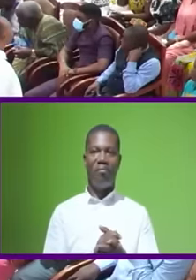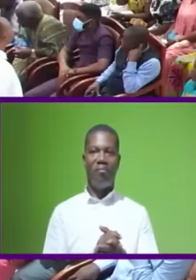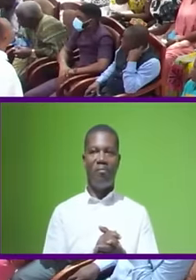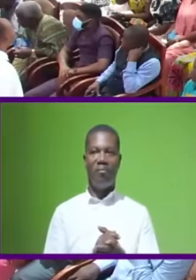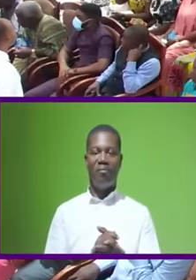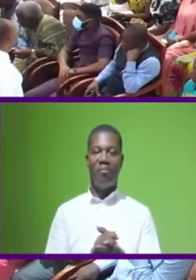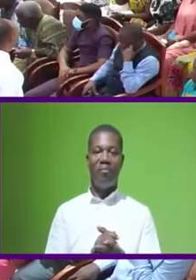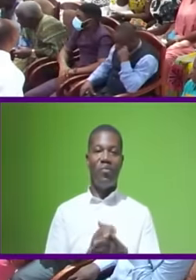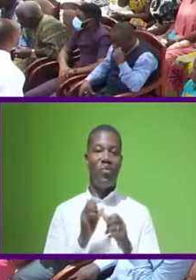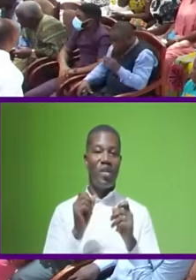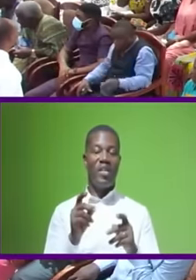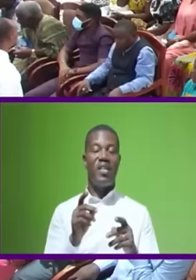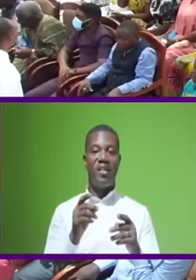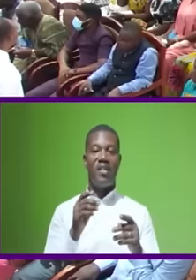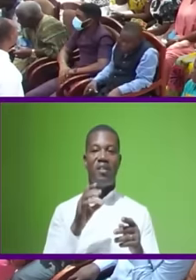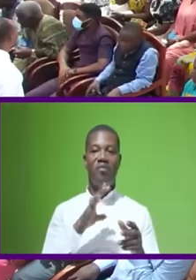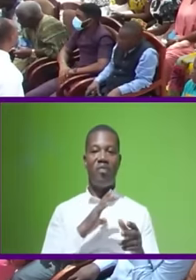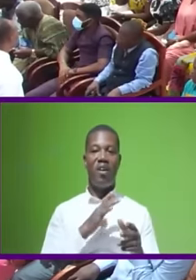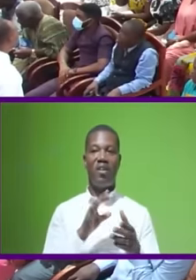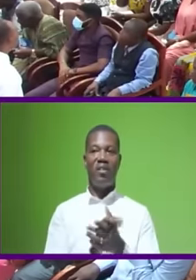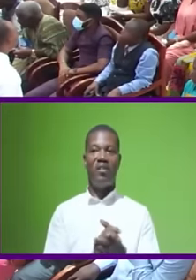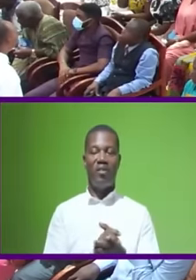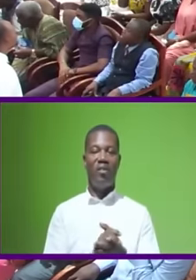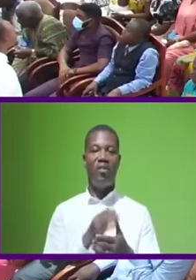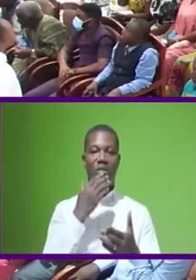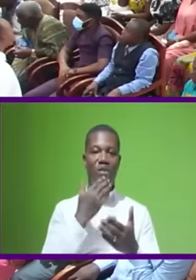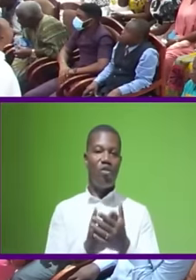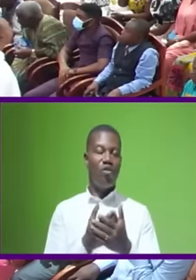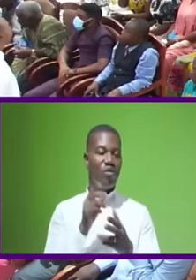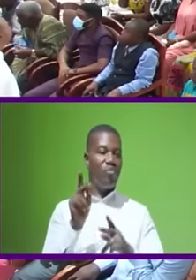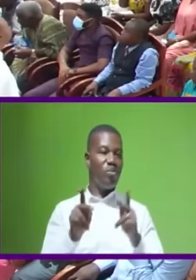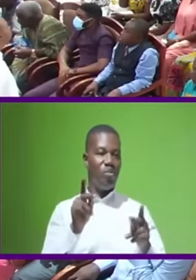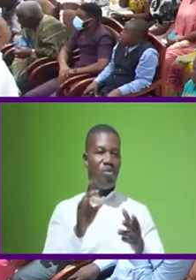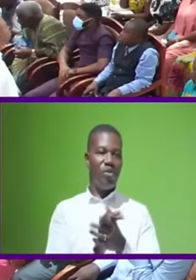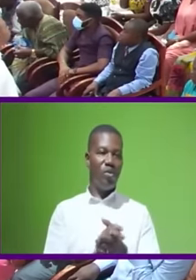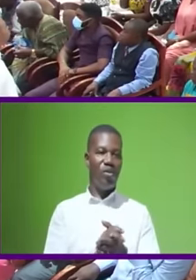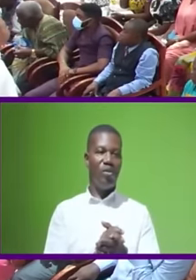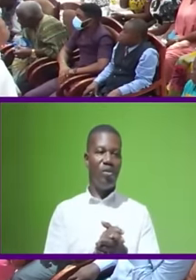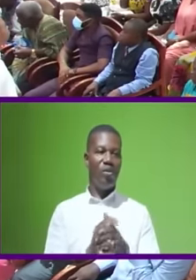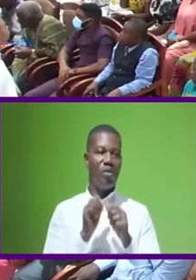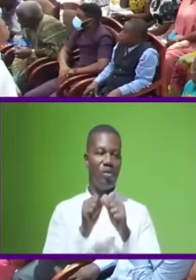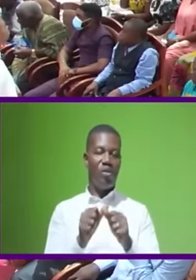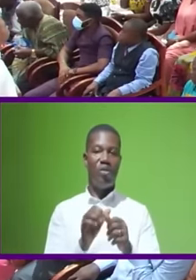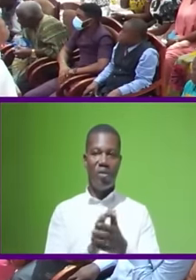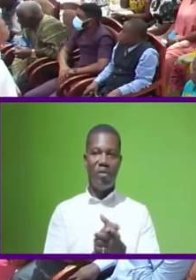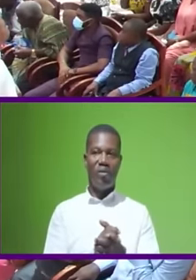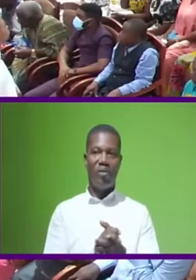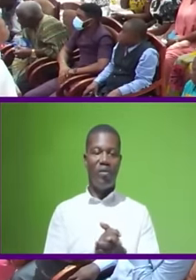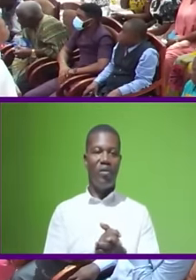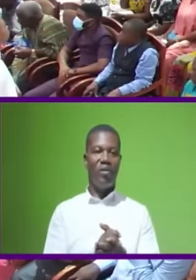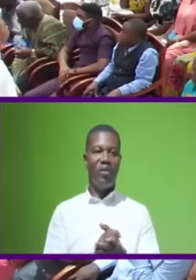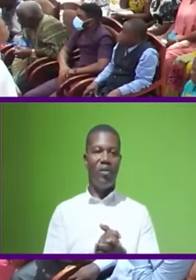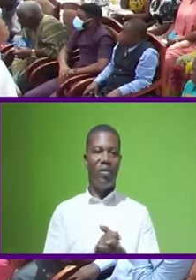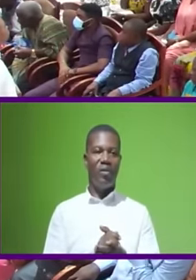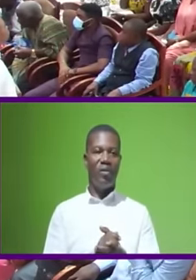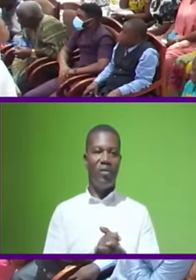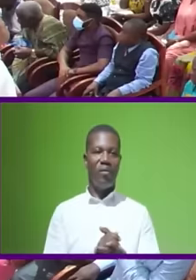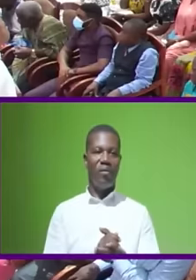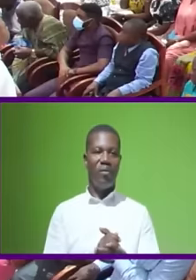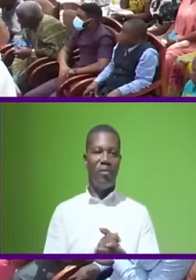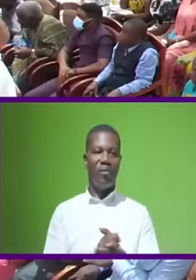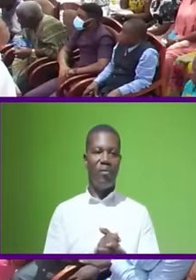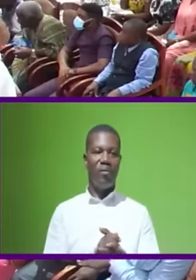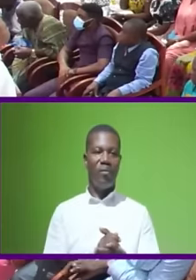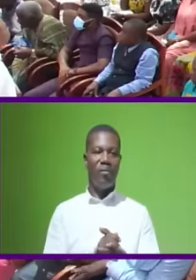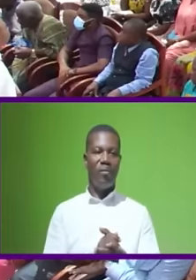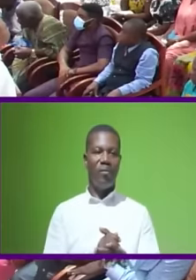afedia ye. Adafo. Beloved. Osa yanko. Na wa yi asasino. Asasino